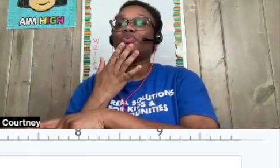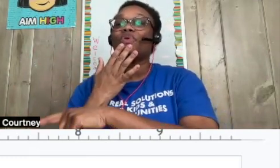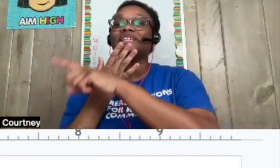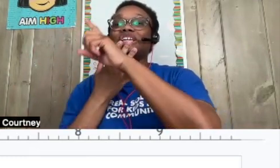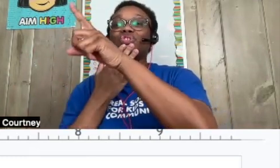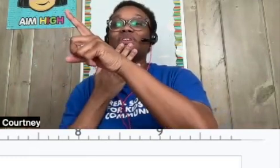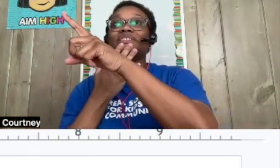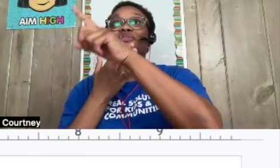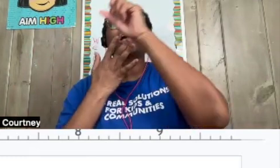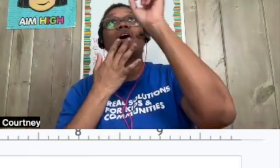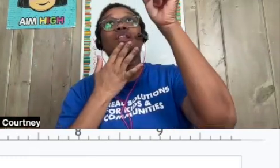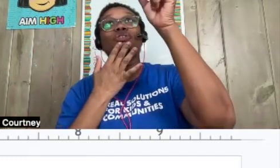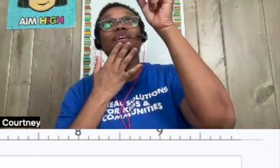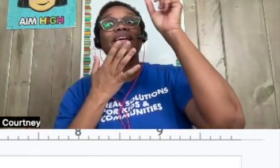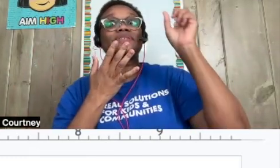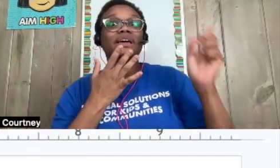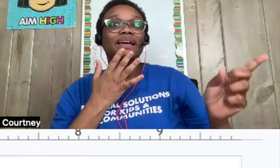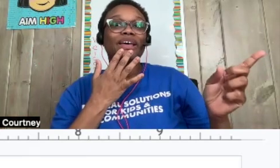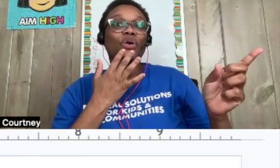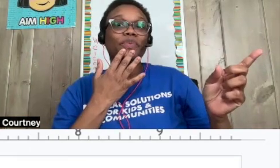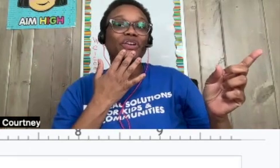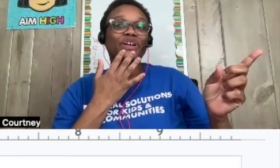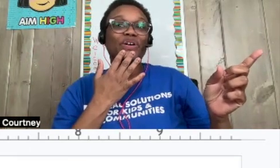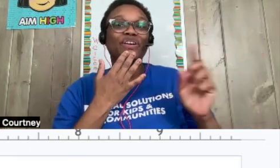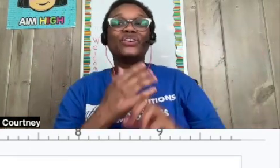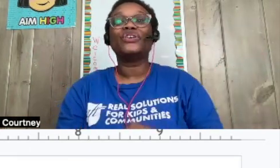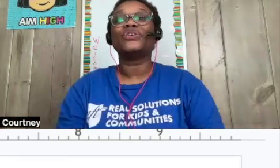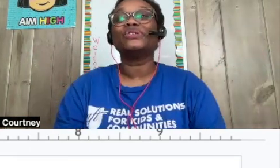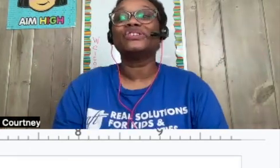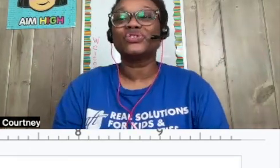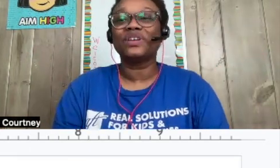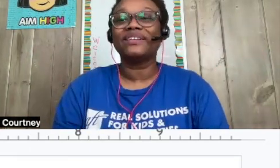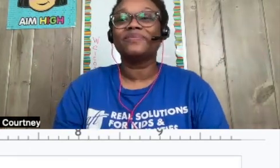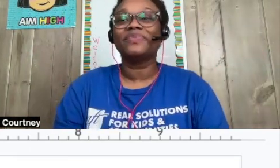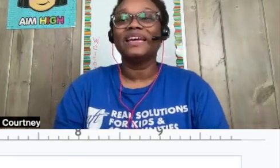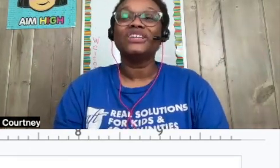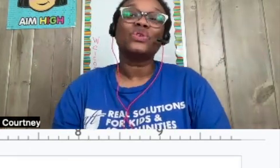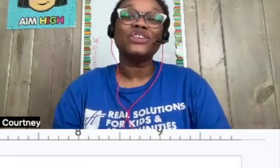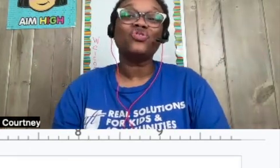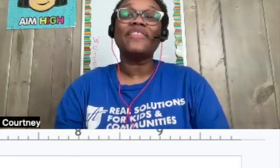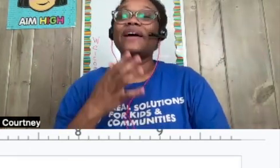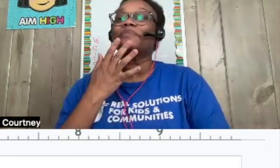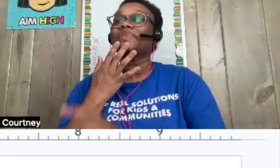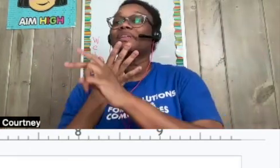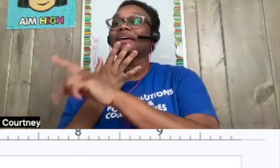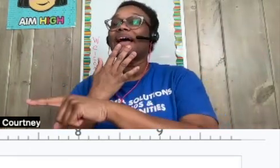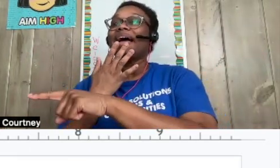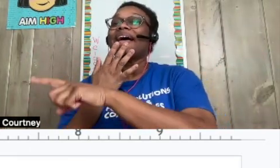she is pointing to the different color leaves that are appearing on her screen. So, can you try